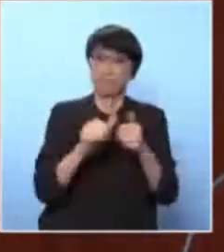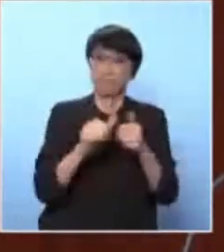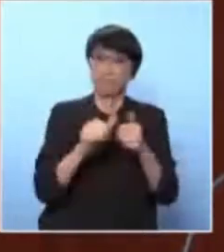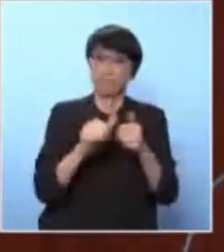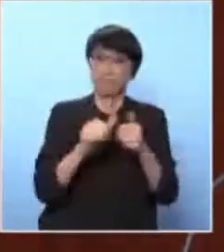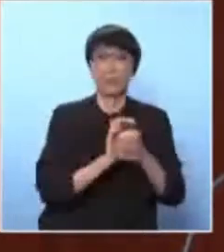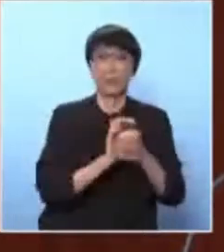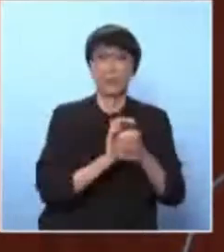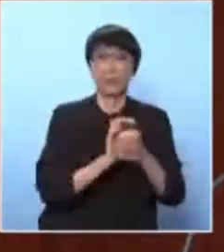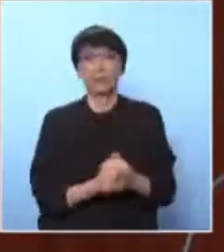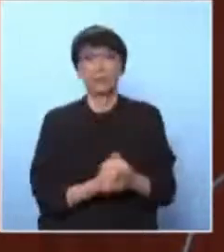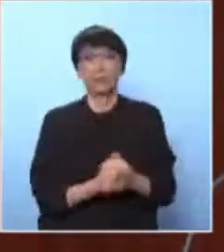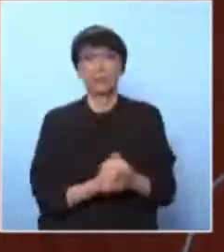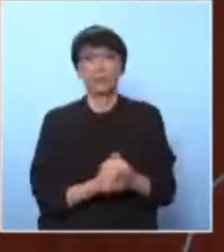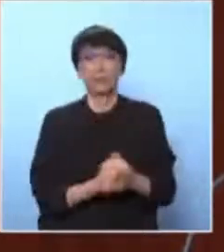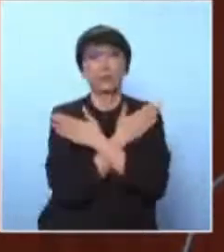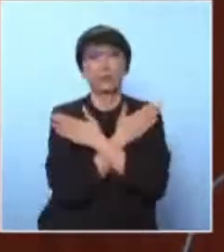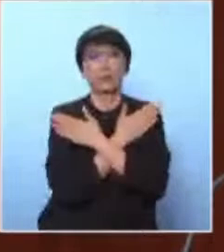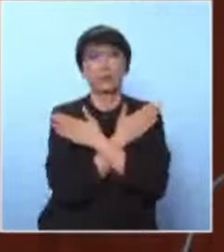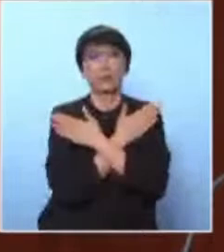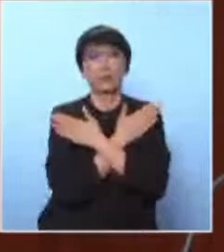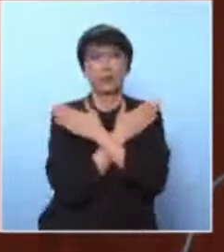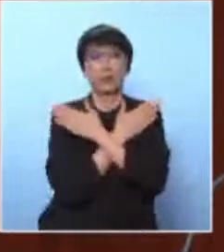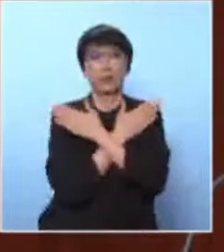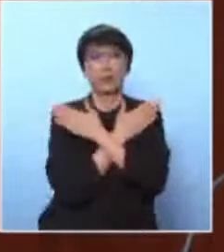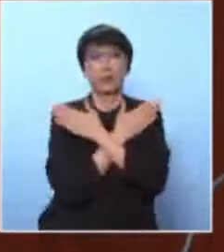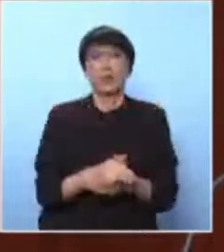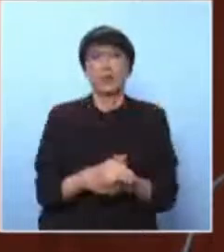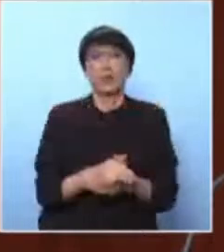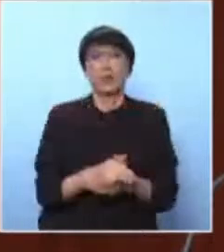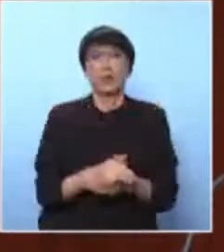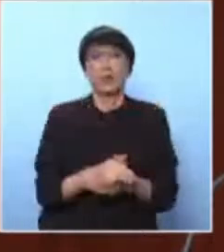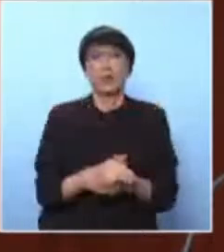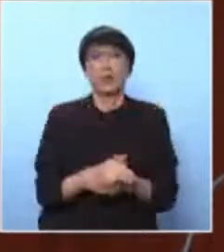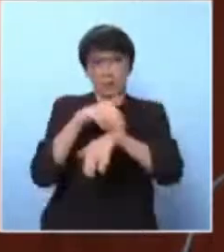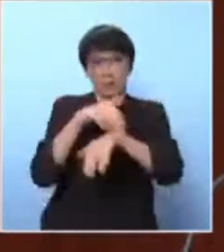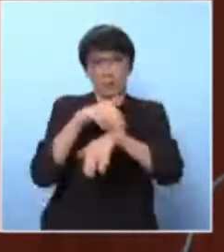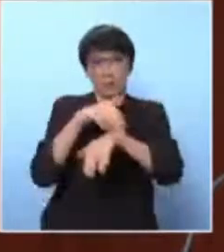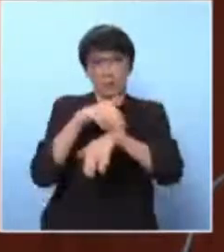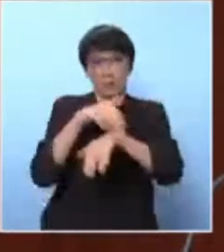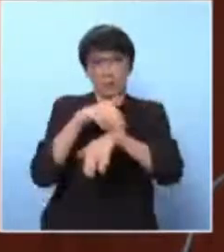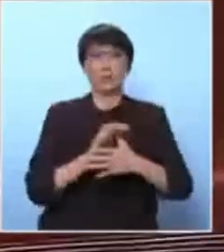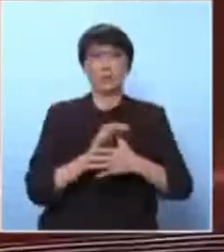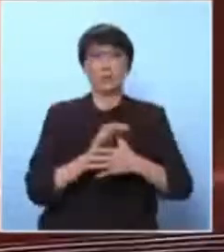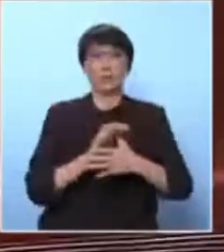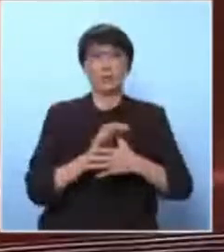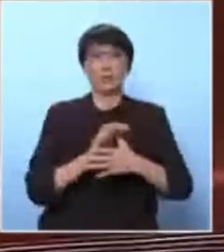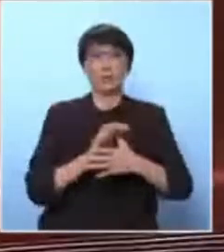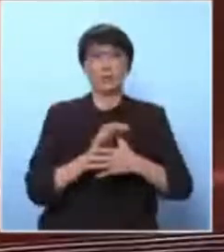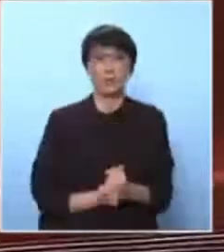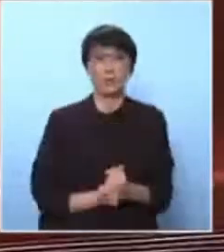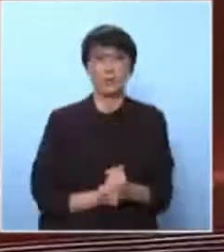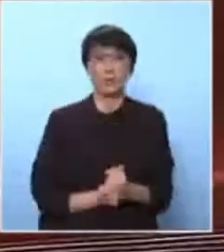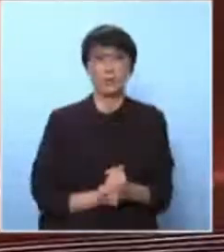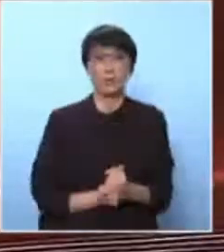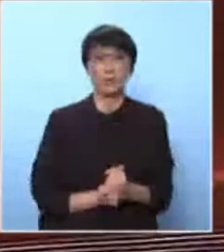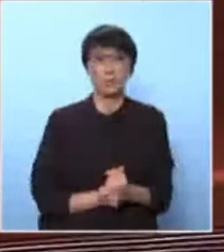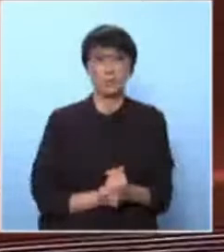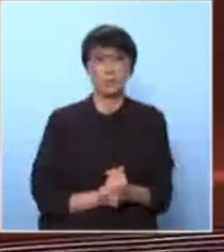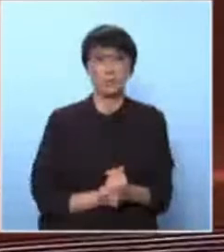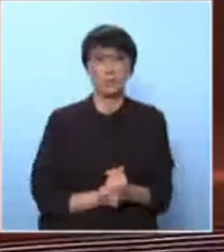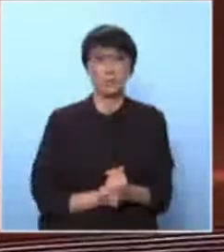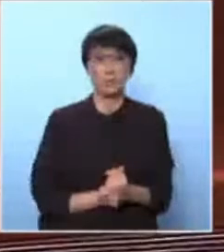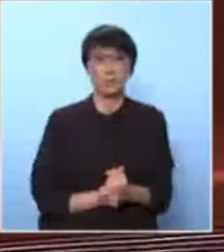public's understanding of and sense of belonging to their hometowns, thereby fostering the spirits of loving the motherland, Hong Kong, and their hometowns.